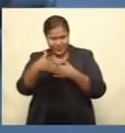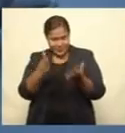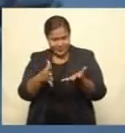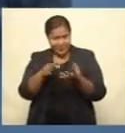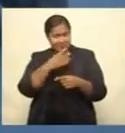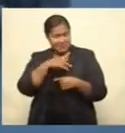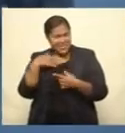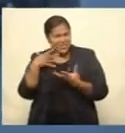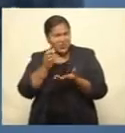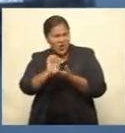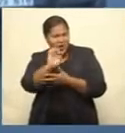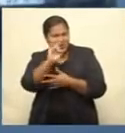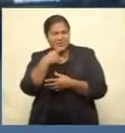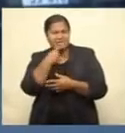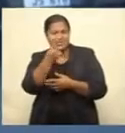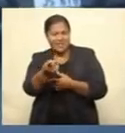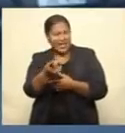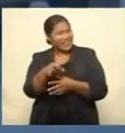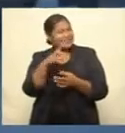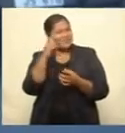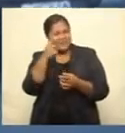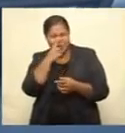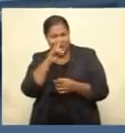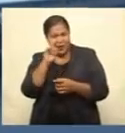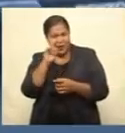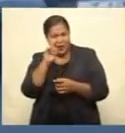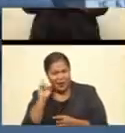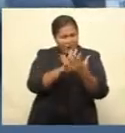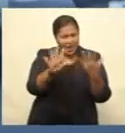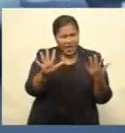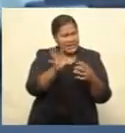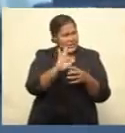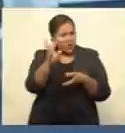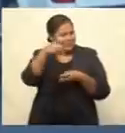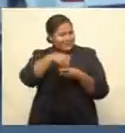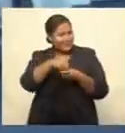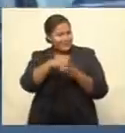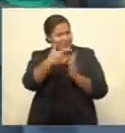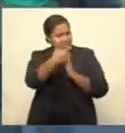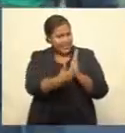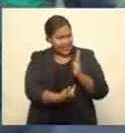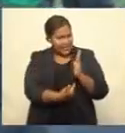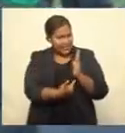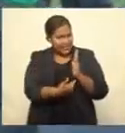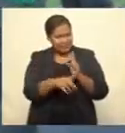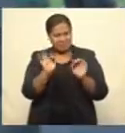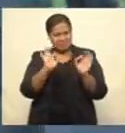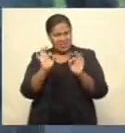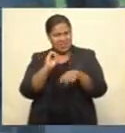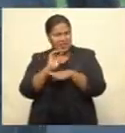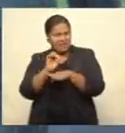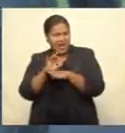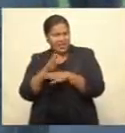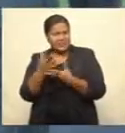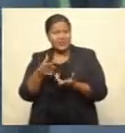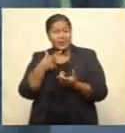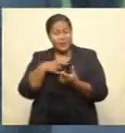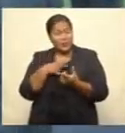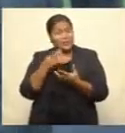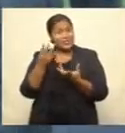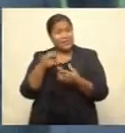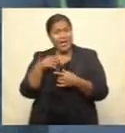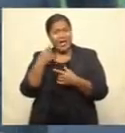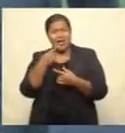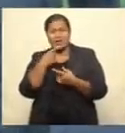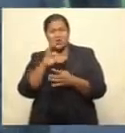Coordinator Kamal Gounder says those who came out were not all part and did not heed advice that deliveries will be made to each